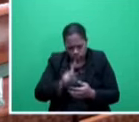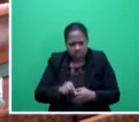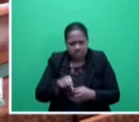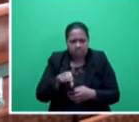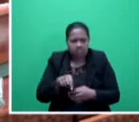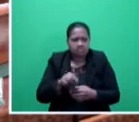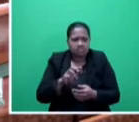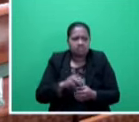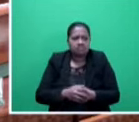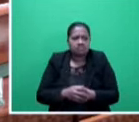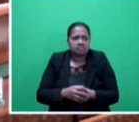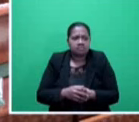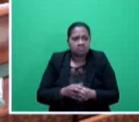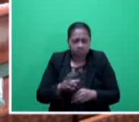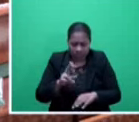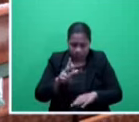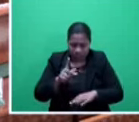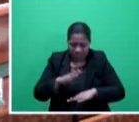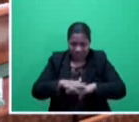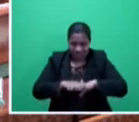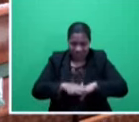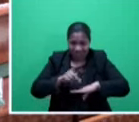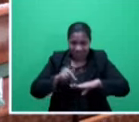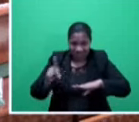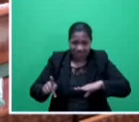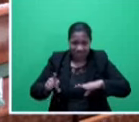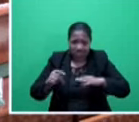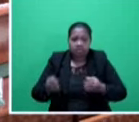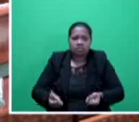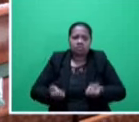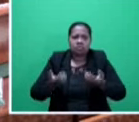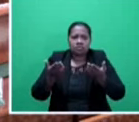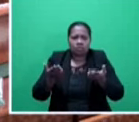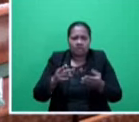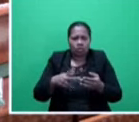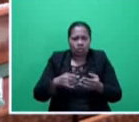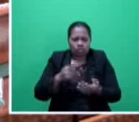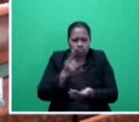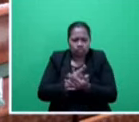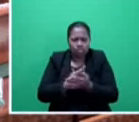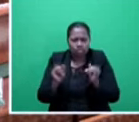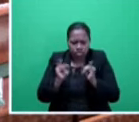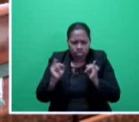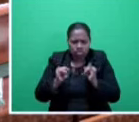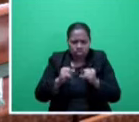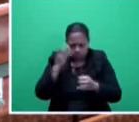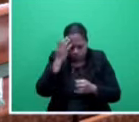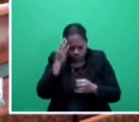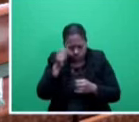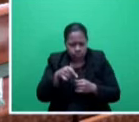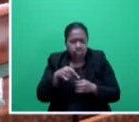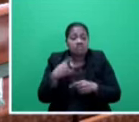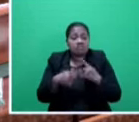March sitting of Parliament was dedicated to the urgent consideration of the